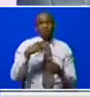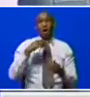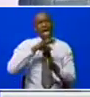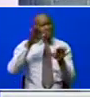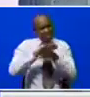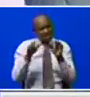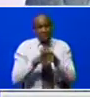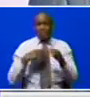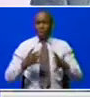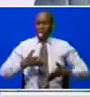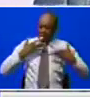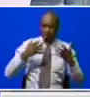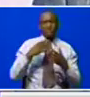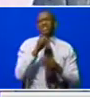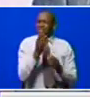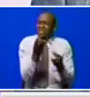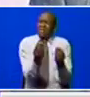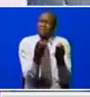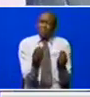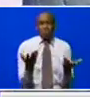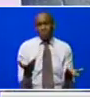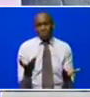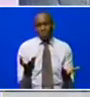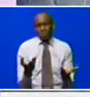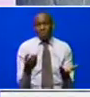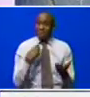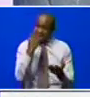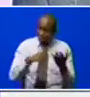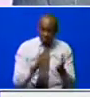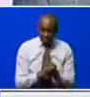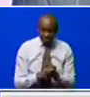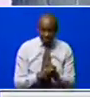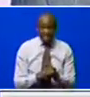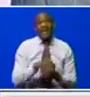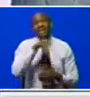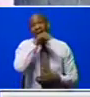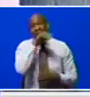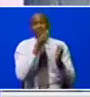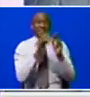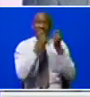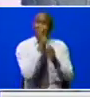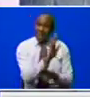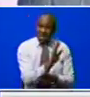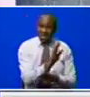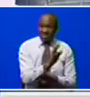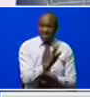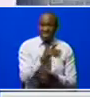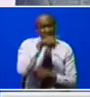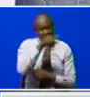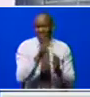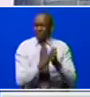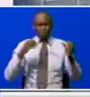these anxieties. It's a very simple thing. And as I say, you know, Raila and his team are sometimes